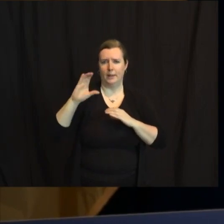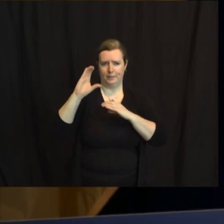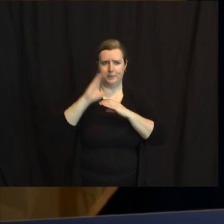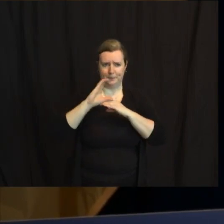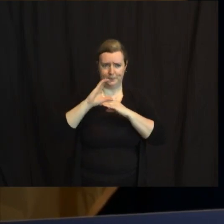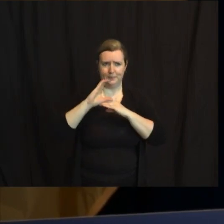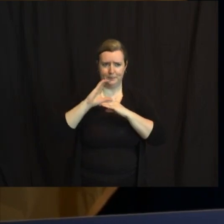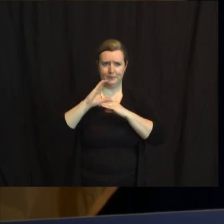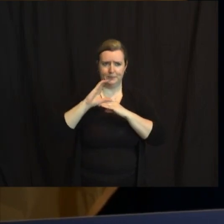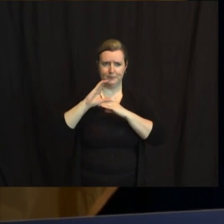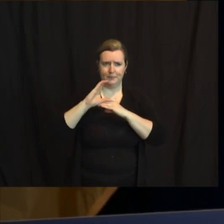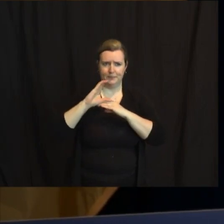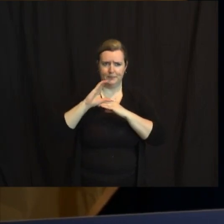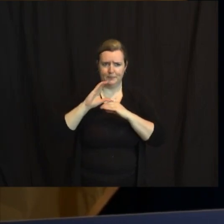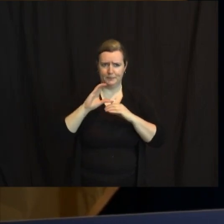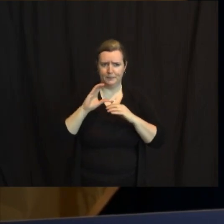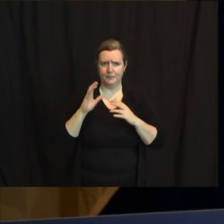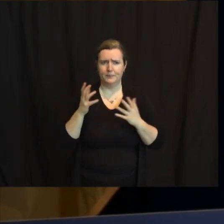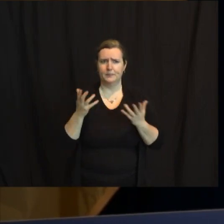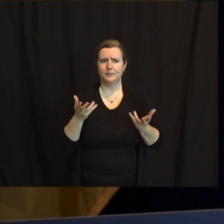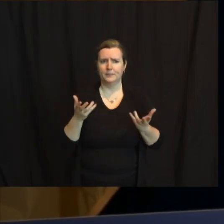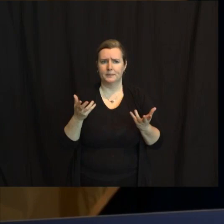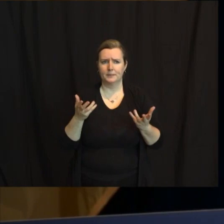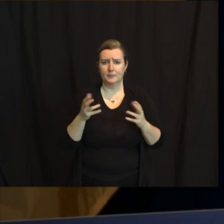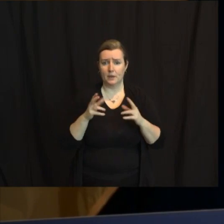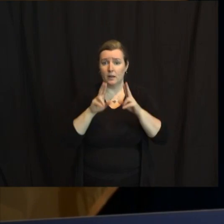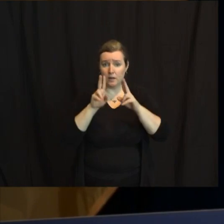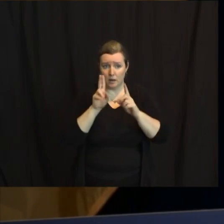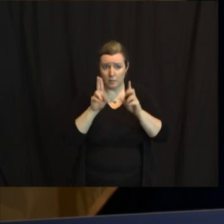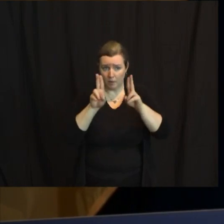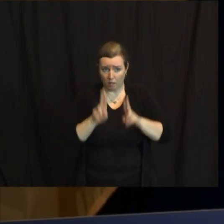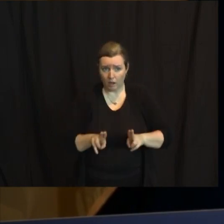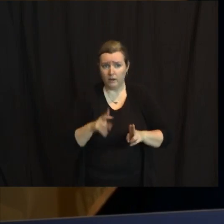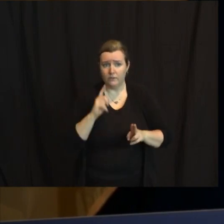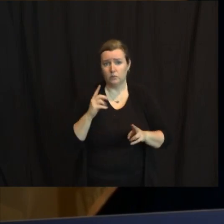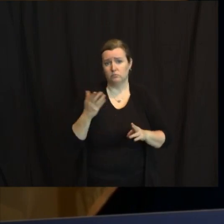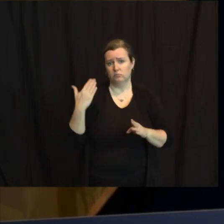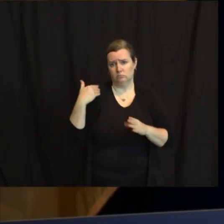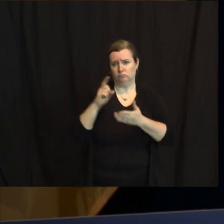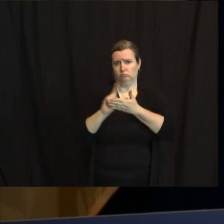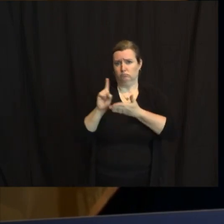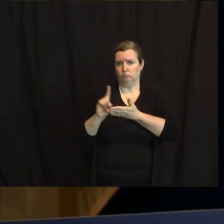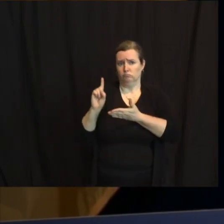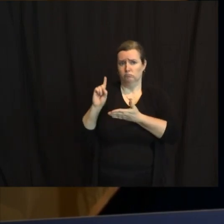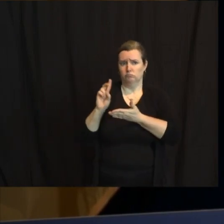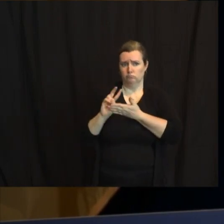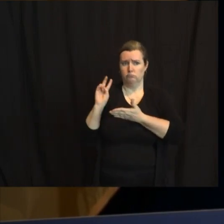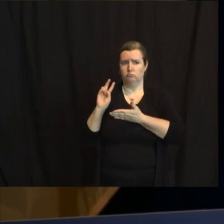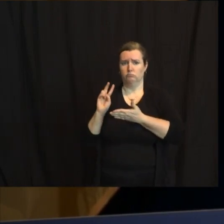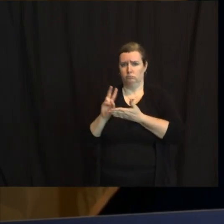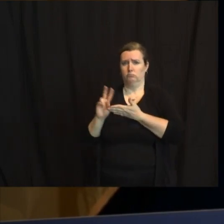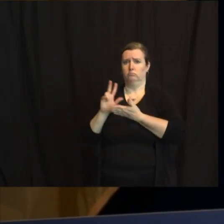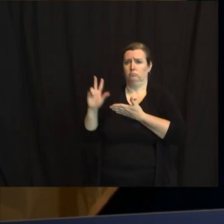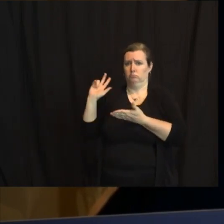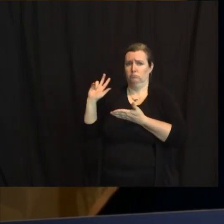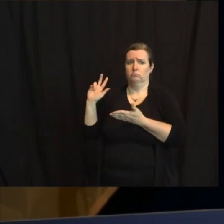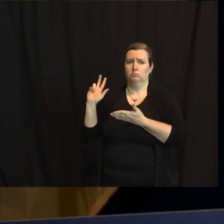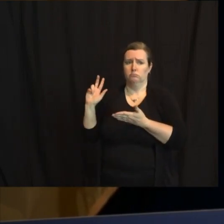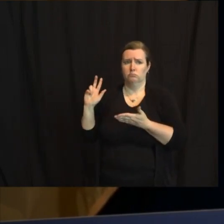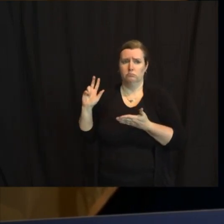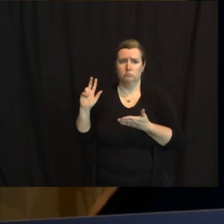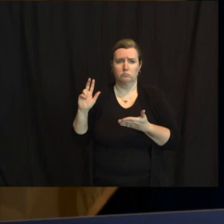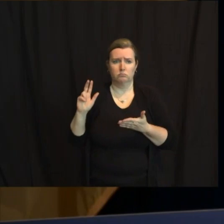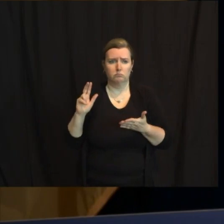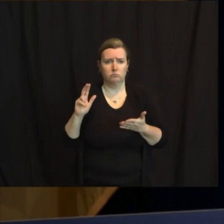folks filing for so many back weeks, the amount of money that was coming into certain individuals set off some other kind of trigger we had in our